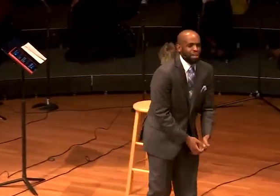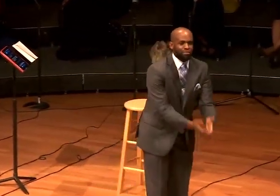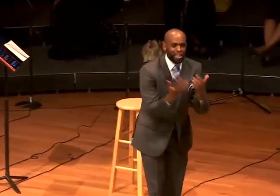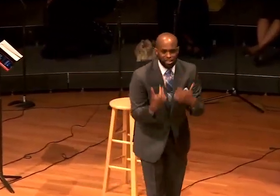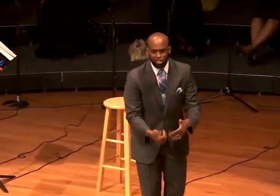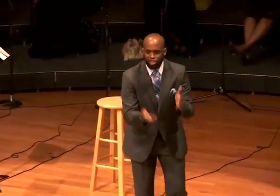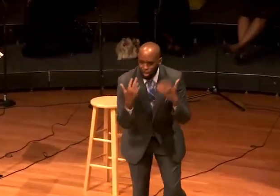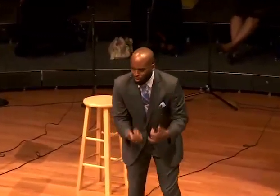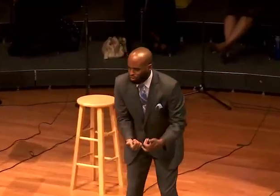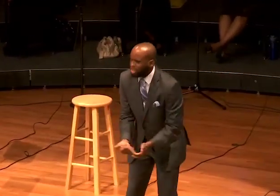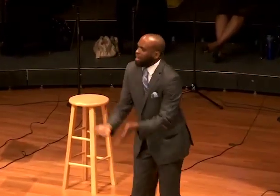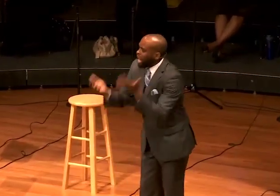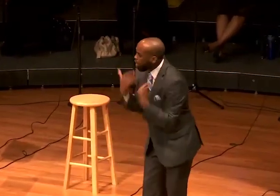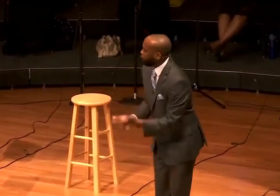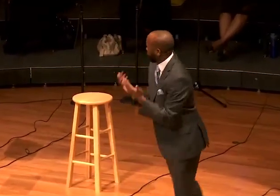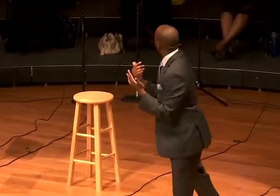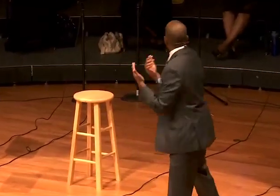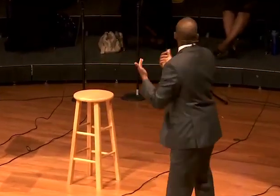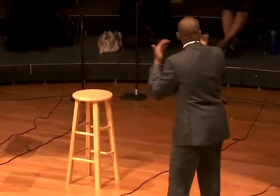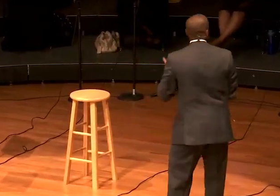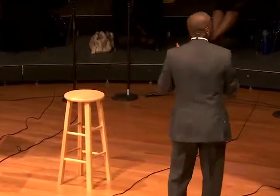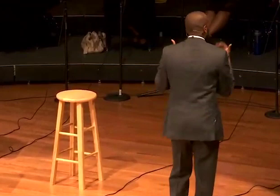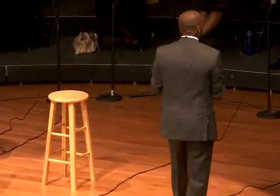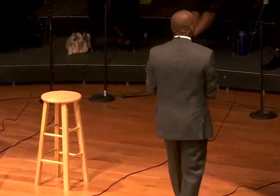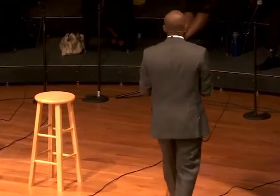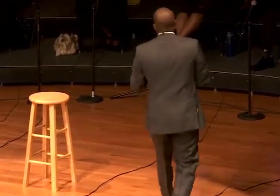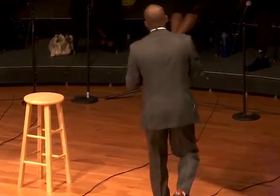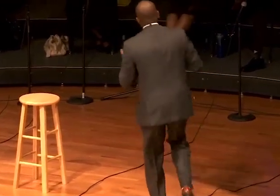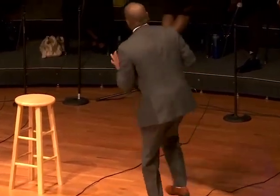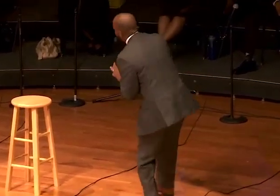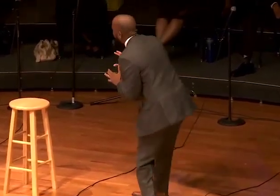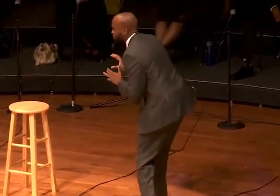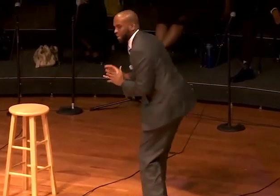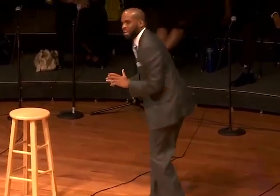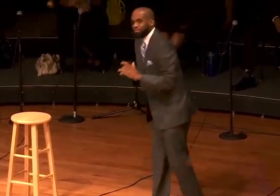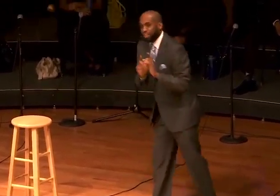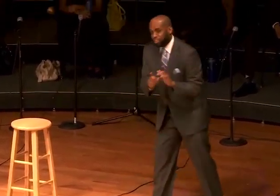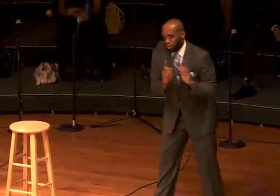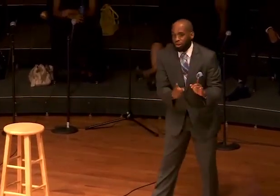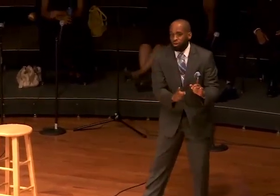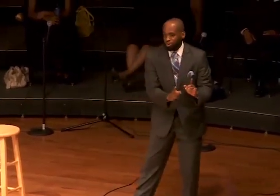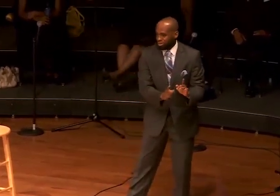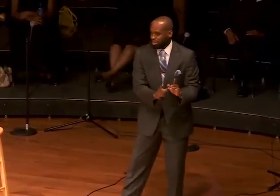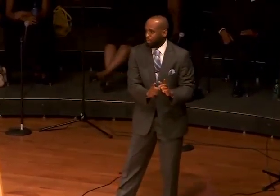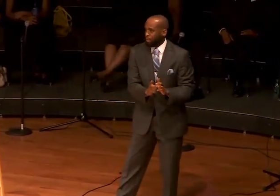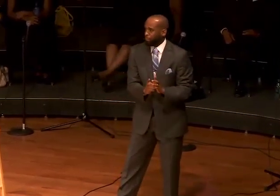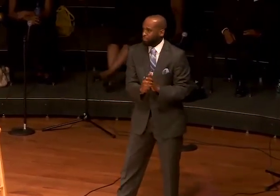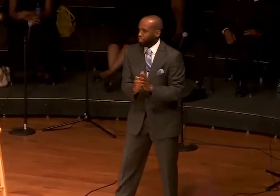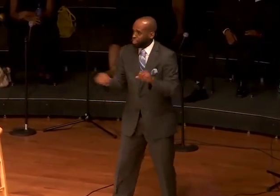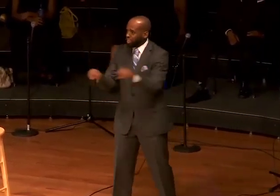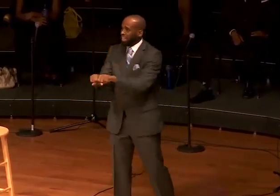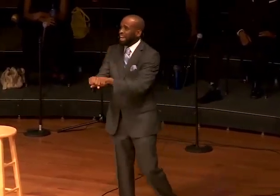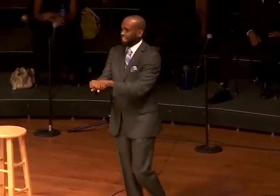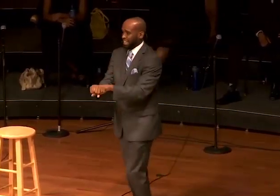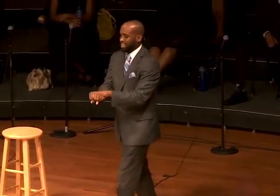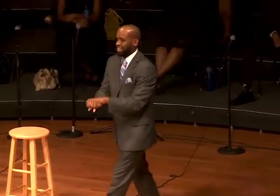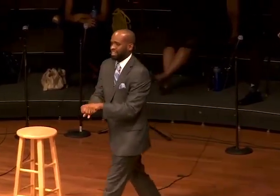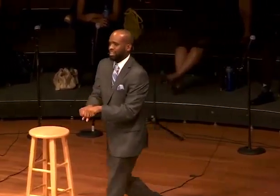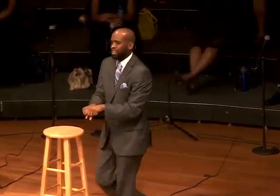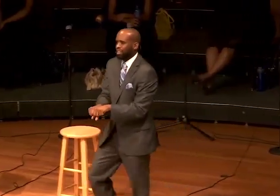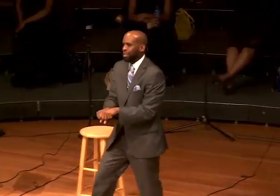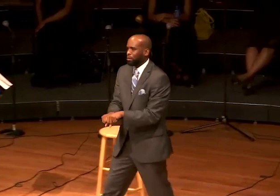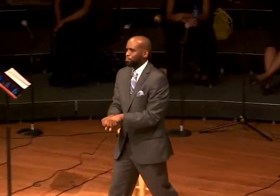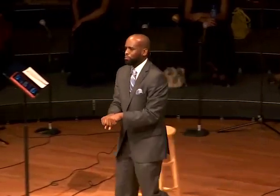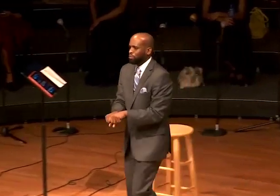taught that this shows health. This shows that you're striving. This shows that you're connected.